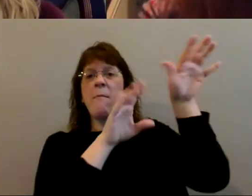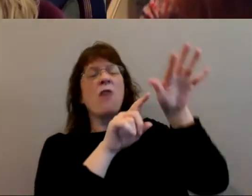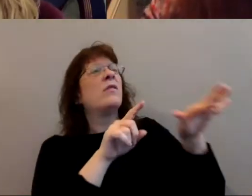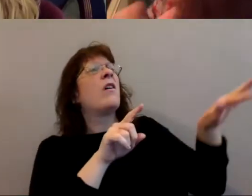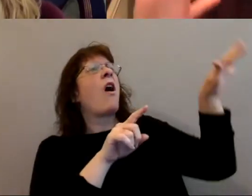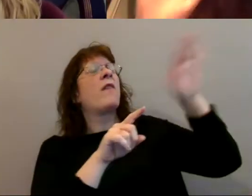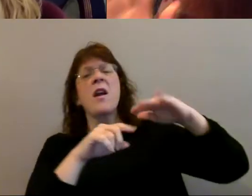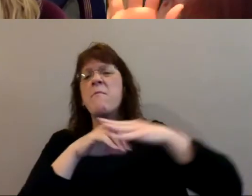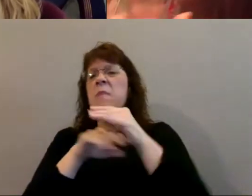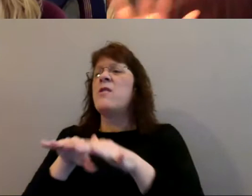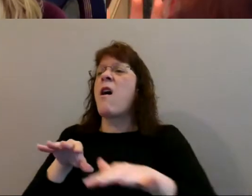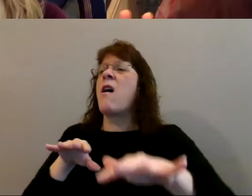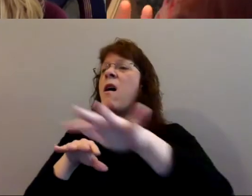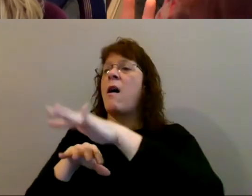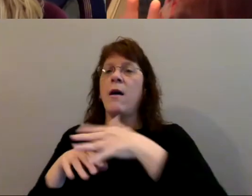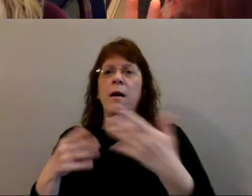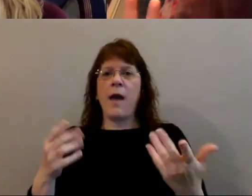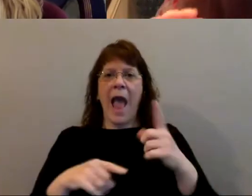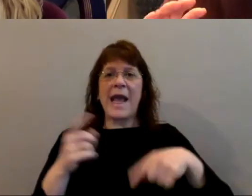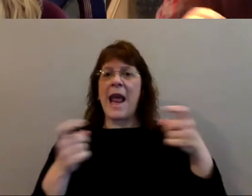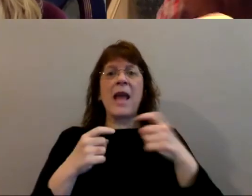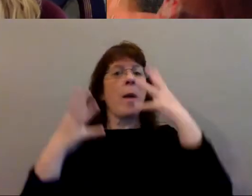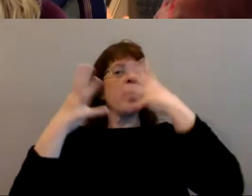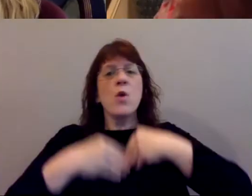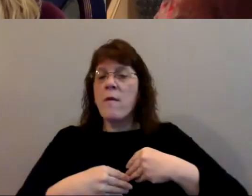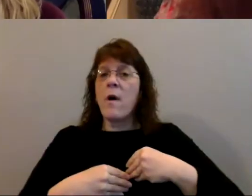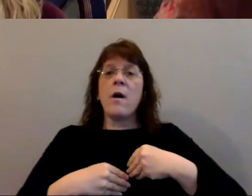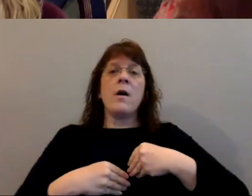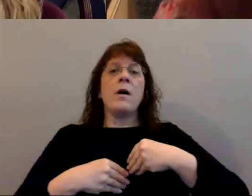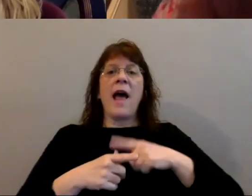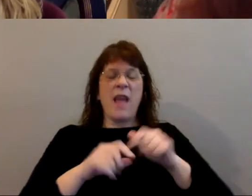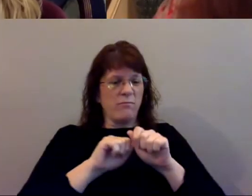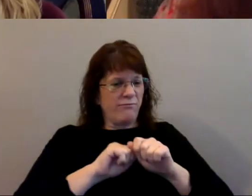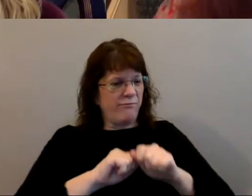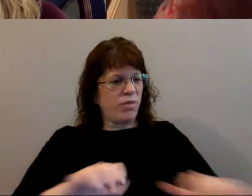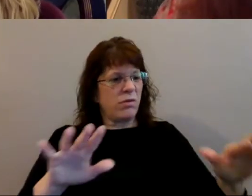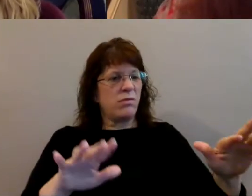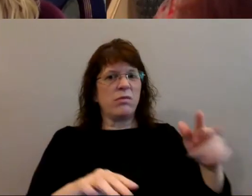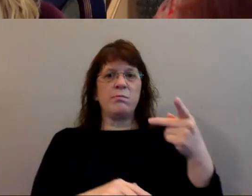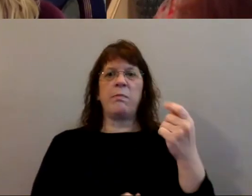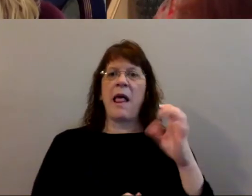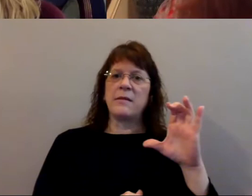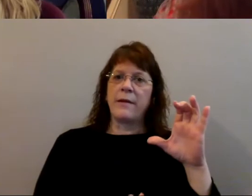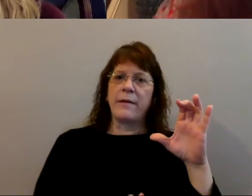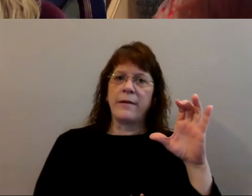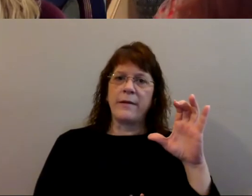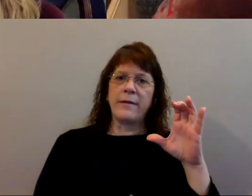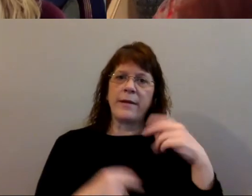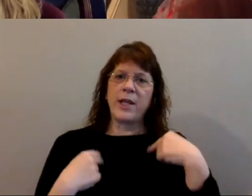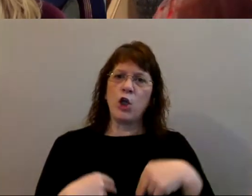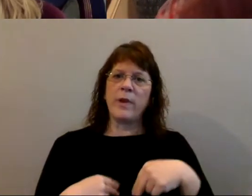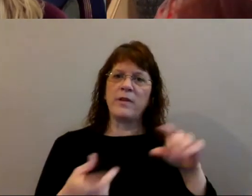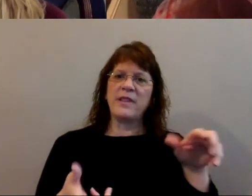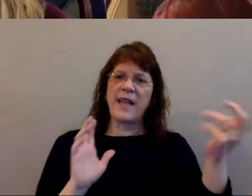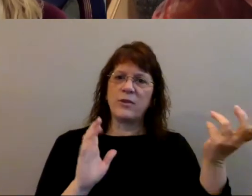the beach over here. It's like I can't Yeah. handle how beautiful it is, and then it's just covered in Yeah. multicolored human disaster. Anyway,